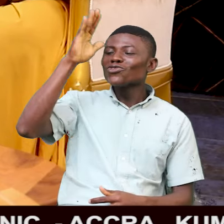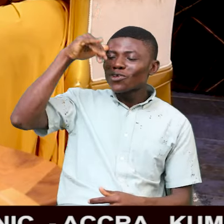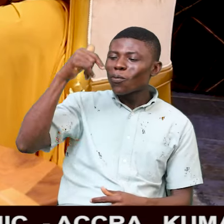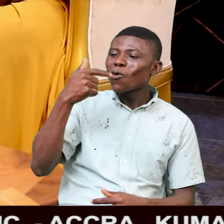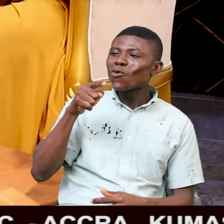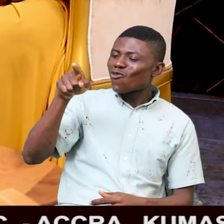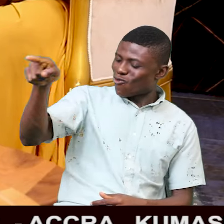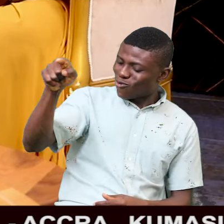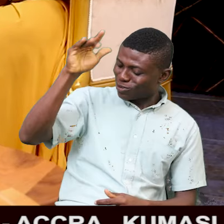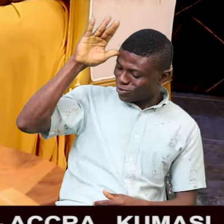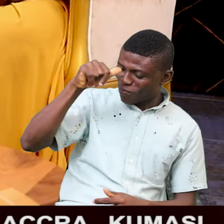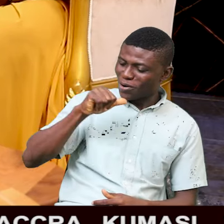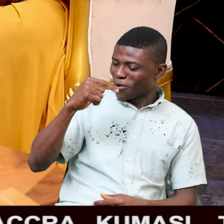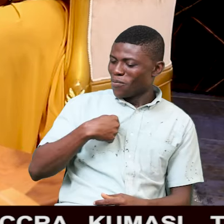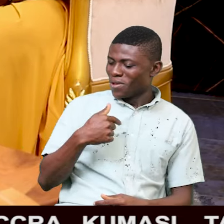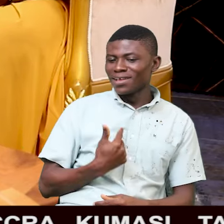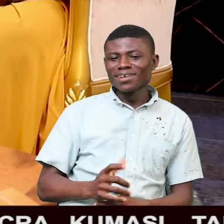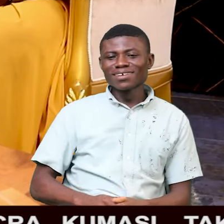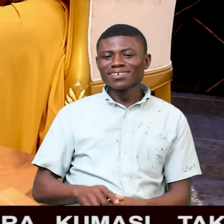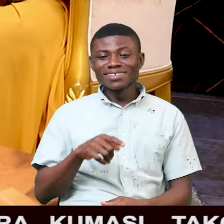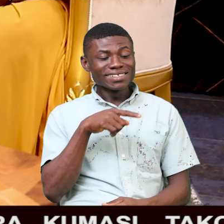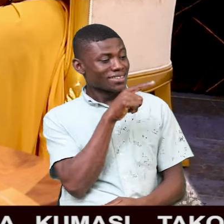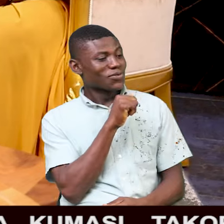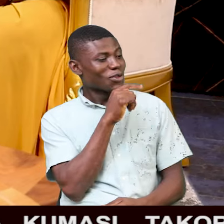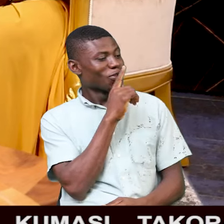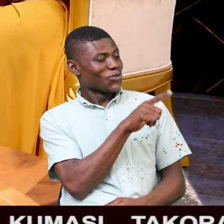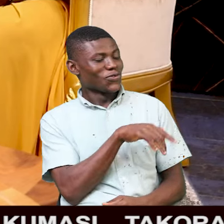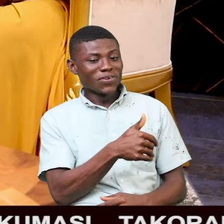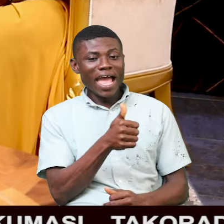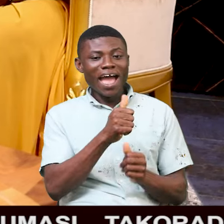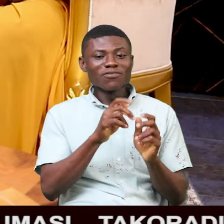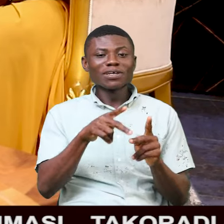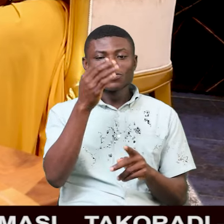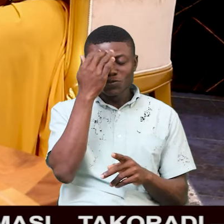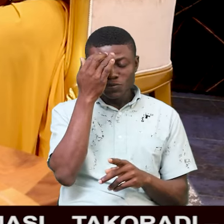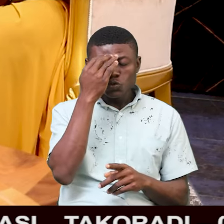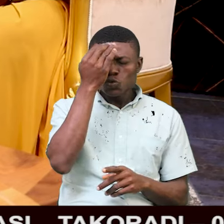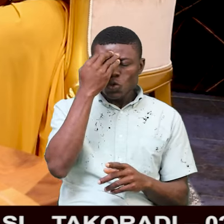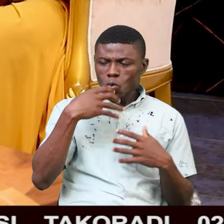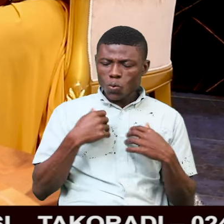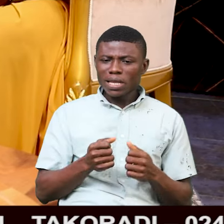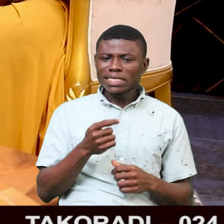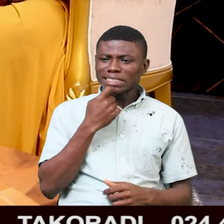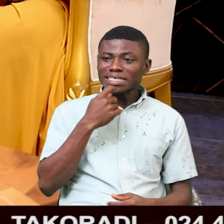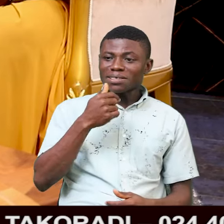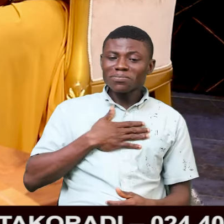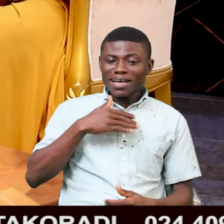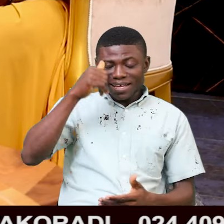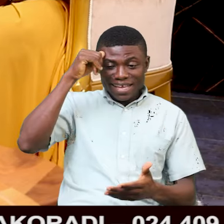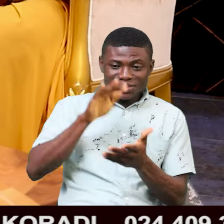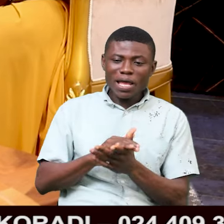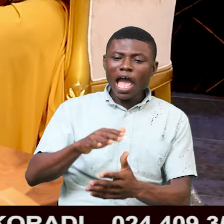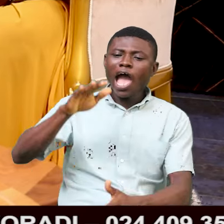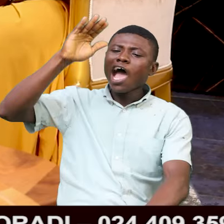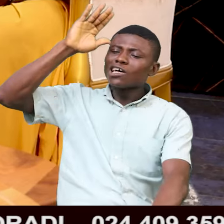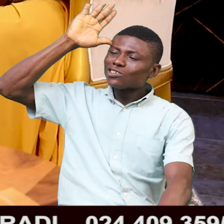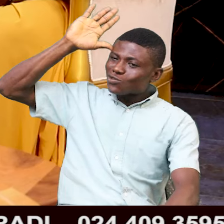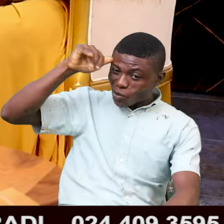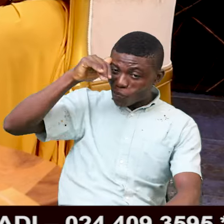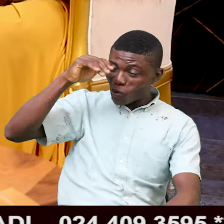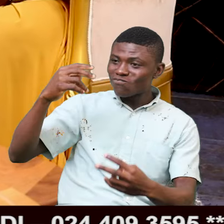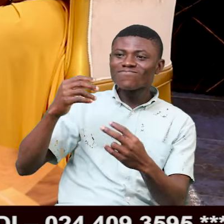one, I stop one. Hey, it's not true. I stop one, be on him, on him, the year, pa. It's not a.